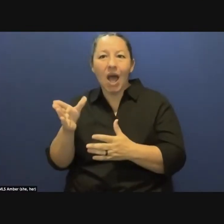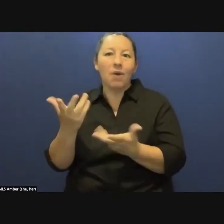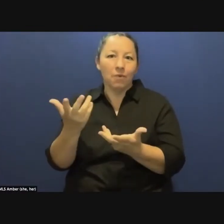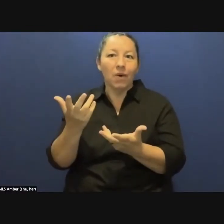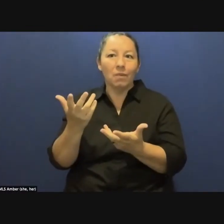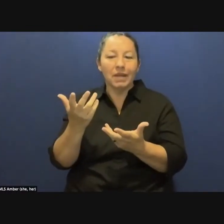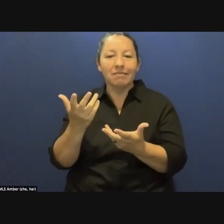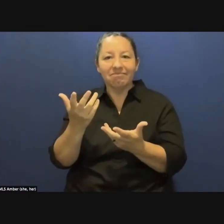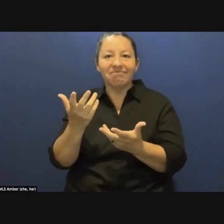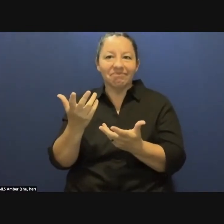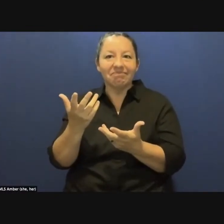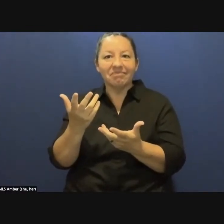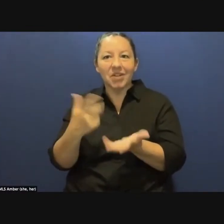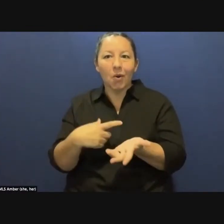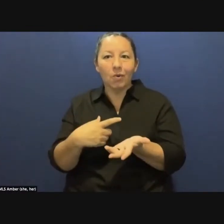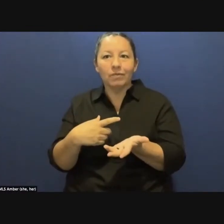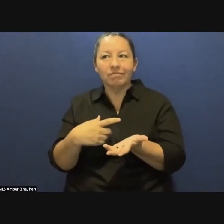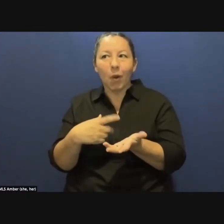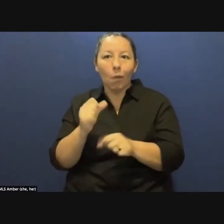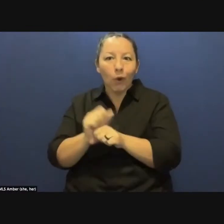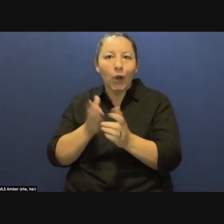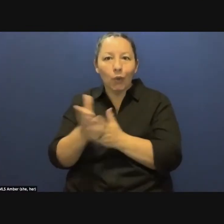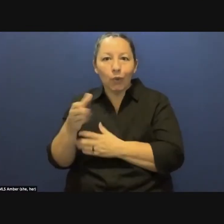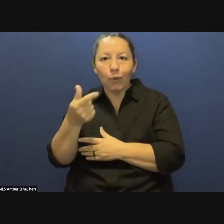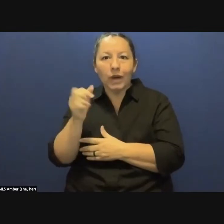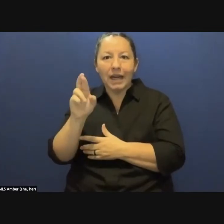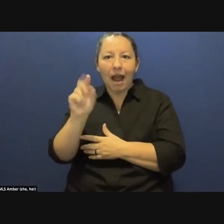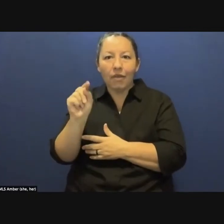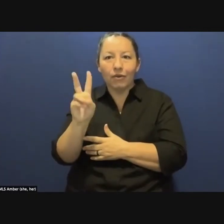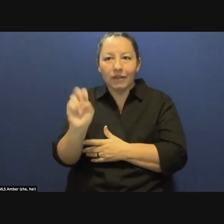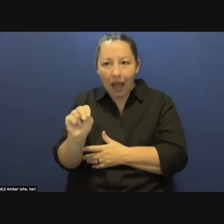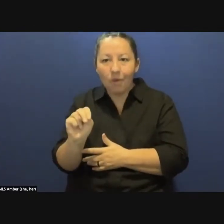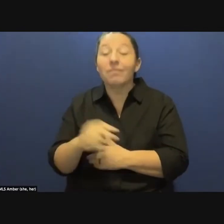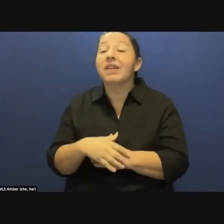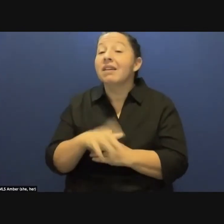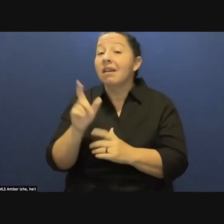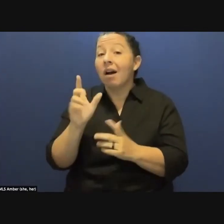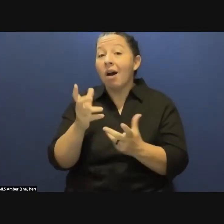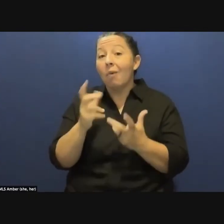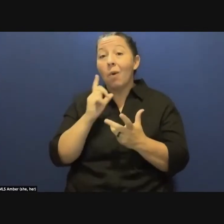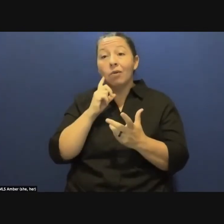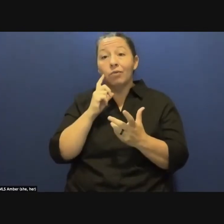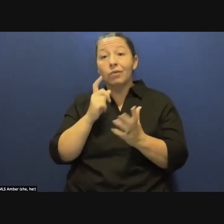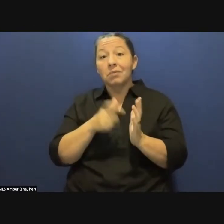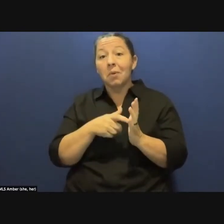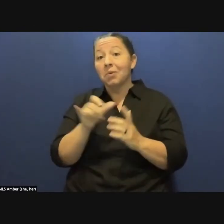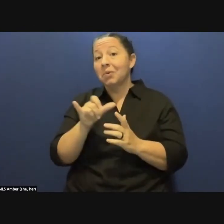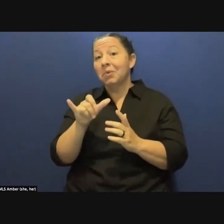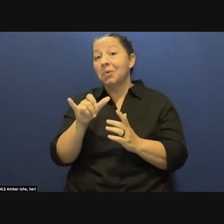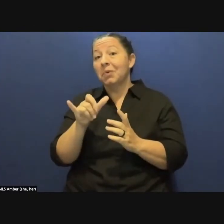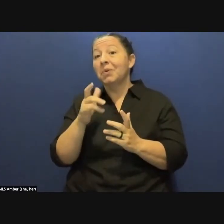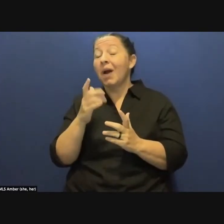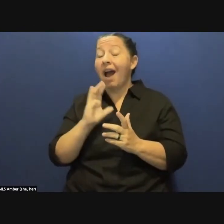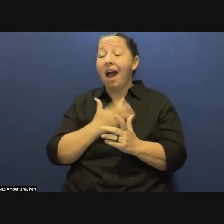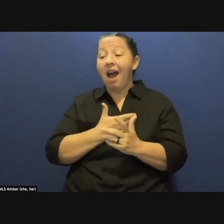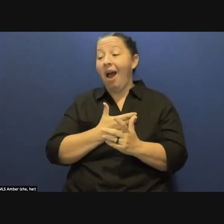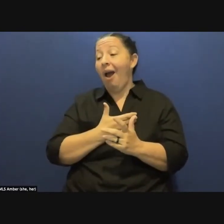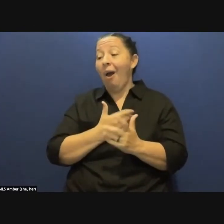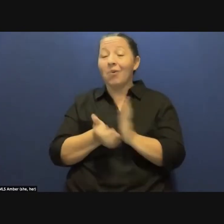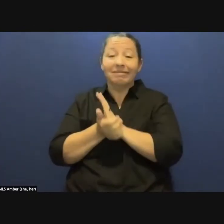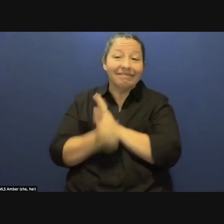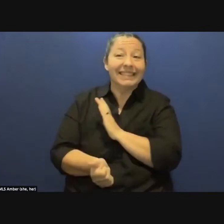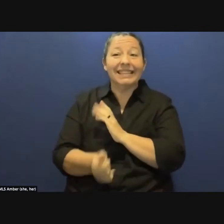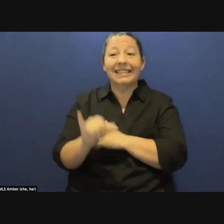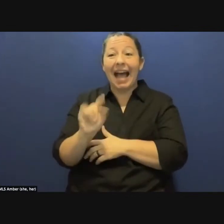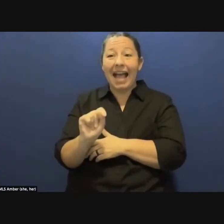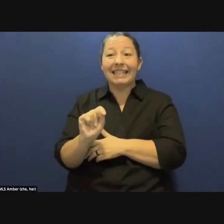holding through GatherTown. I should note that our very capable IT team has put an